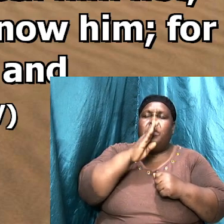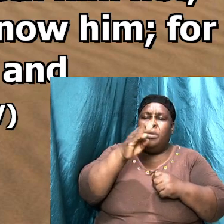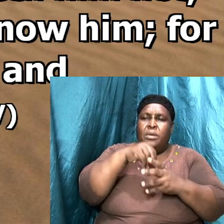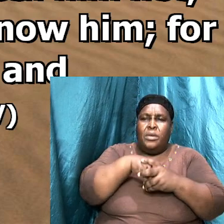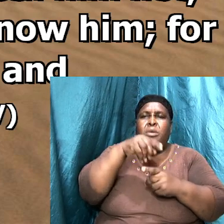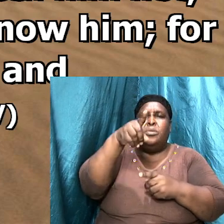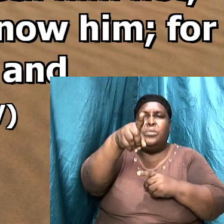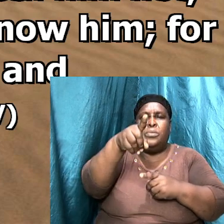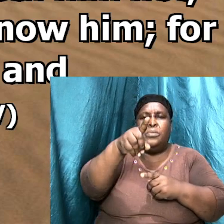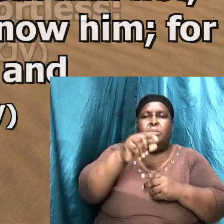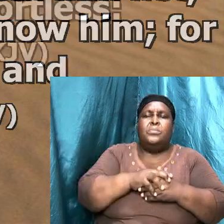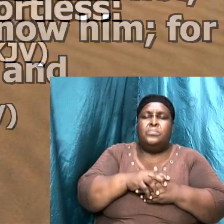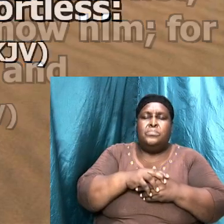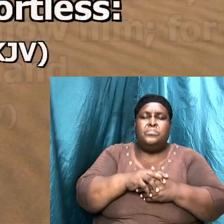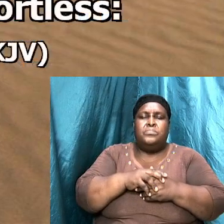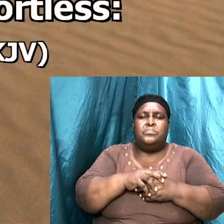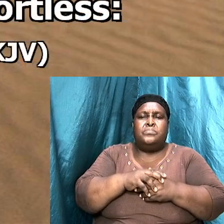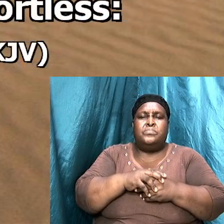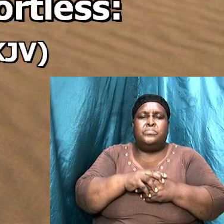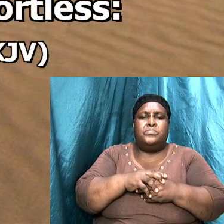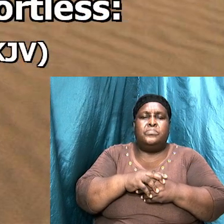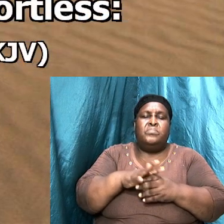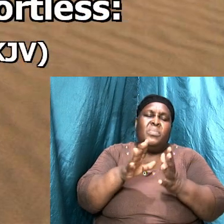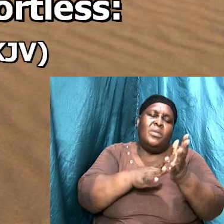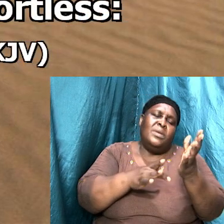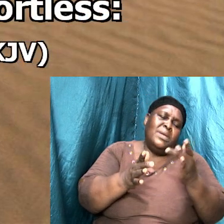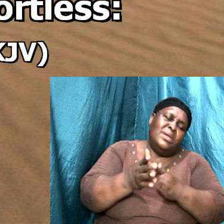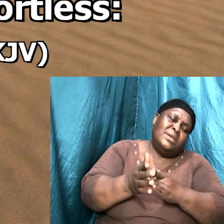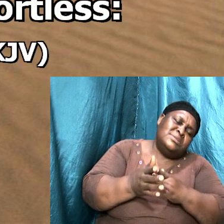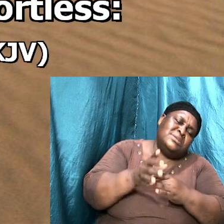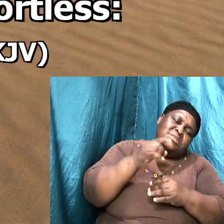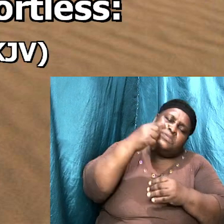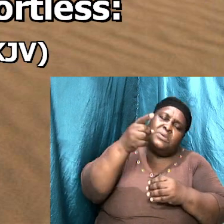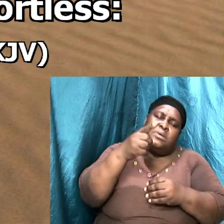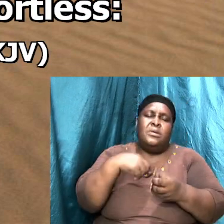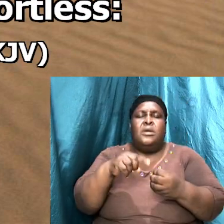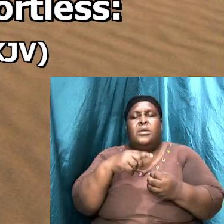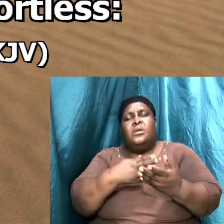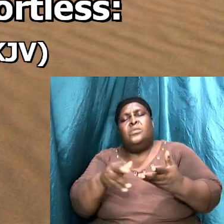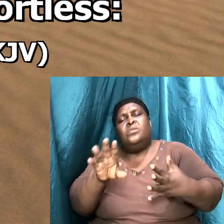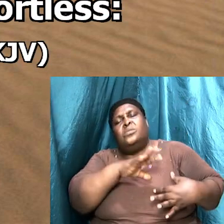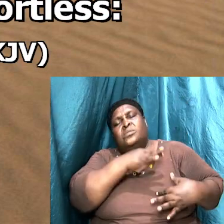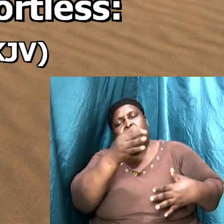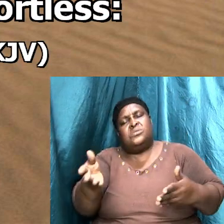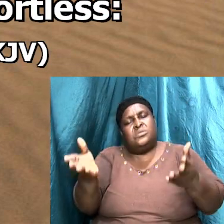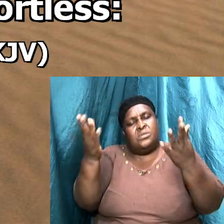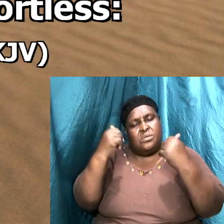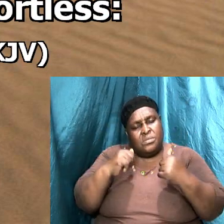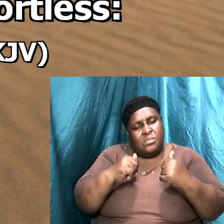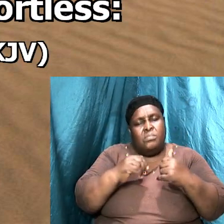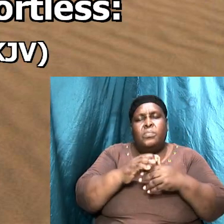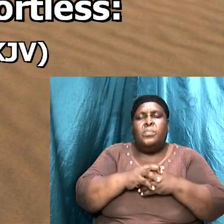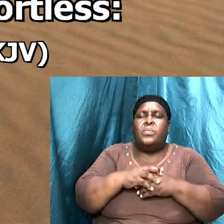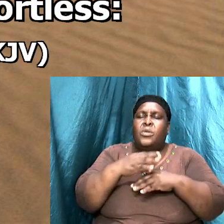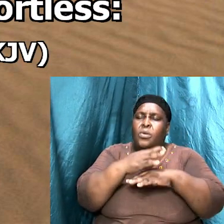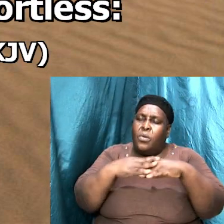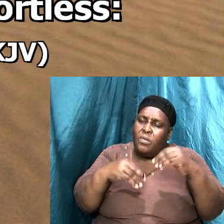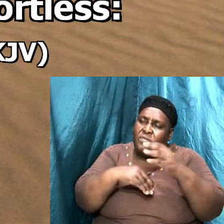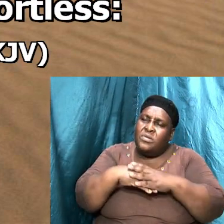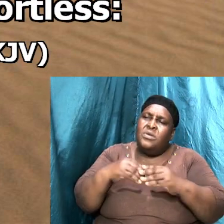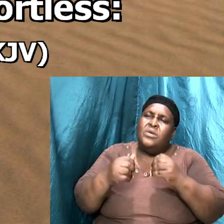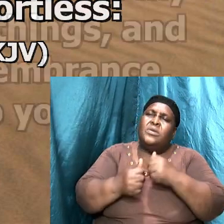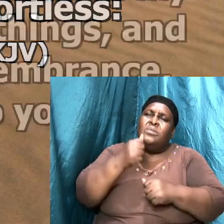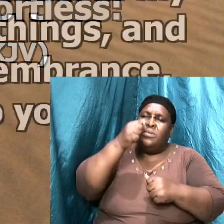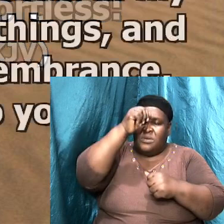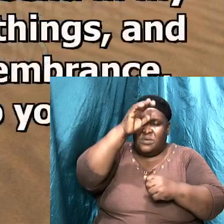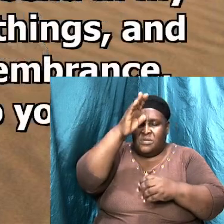in you so Jesus talk about the Holy Ghost coming St. John 14 verses 26 about the comforter which the father